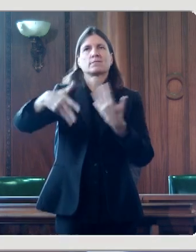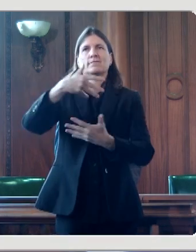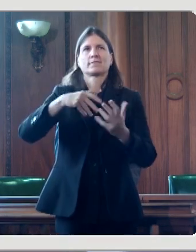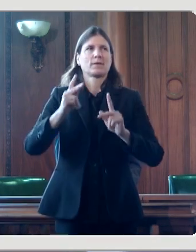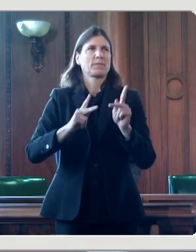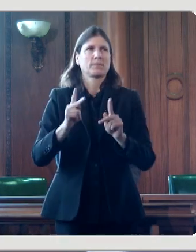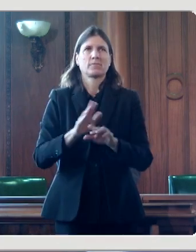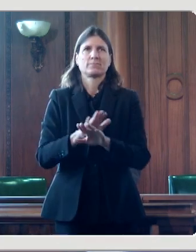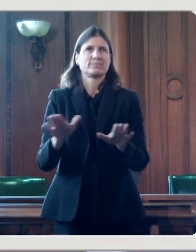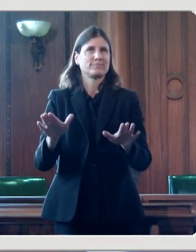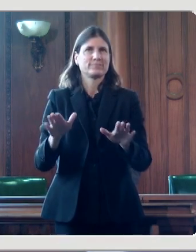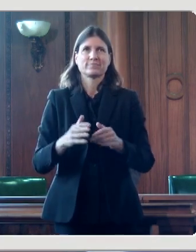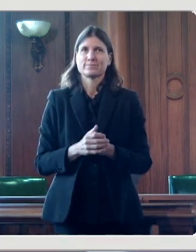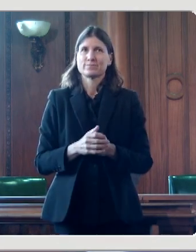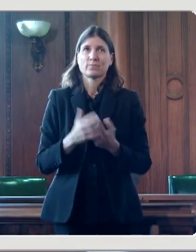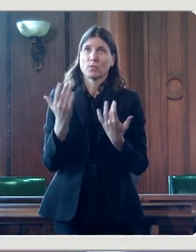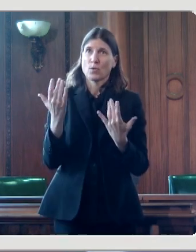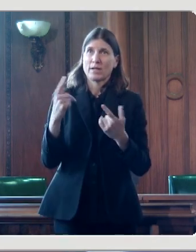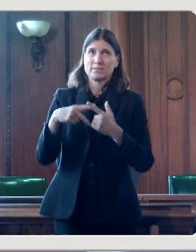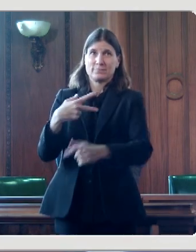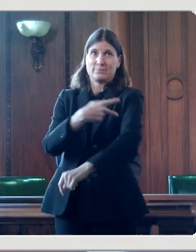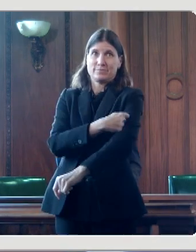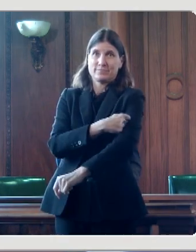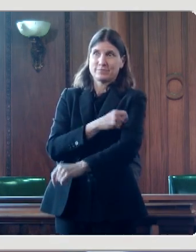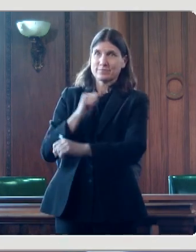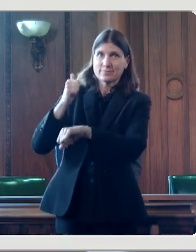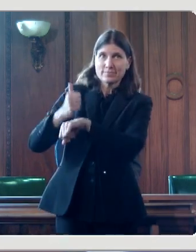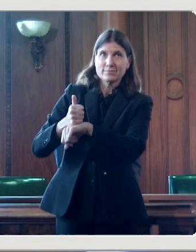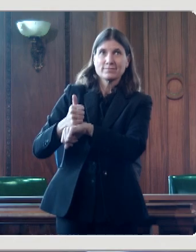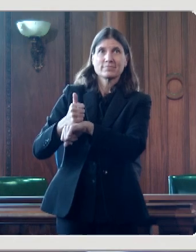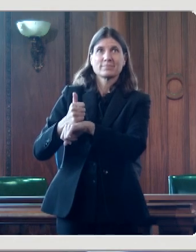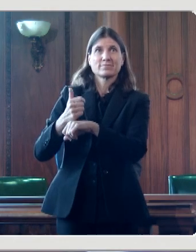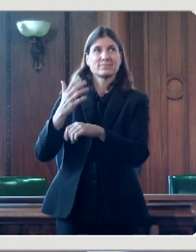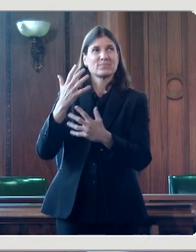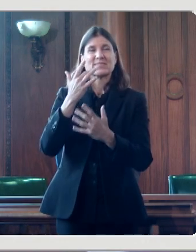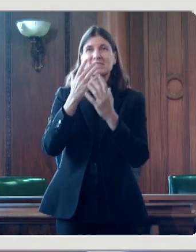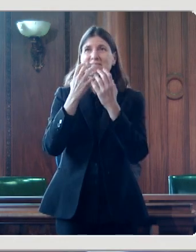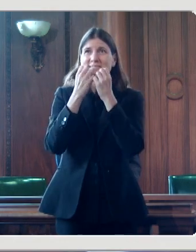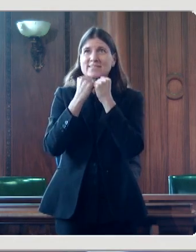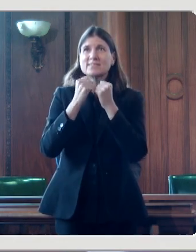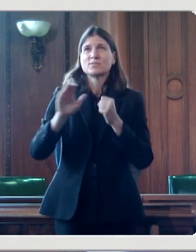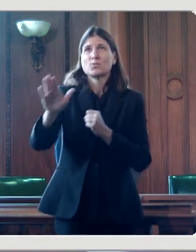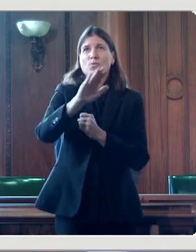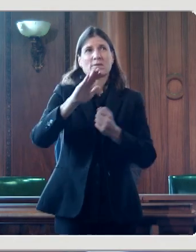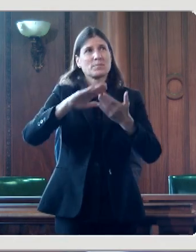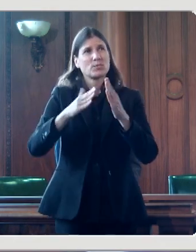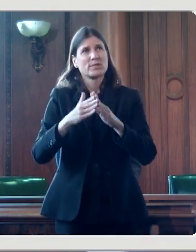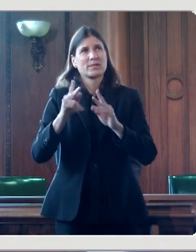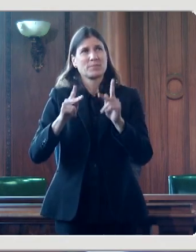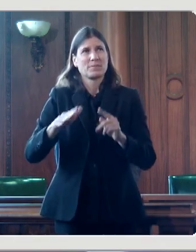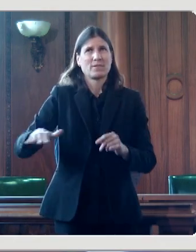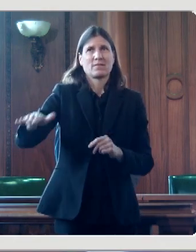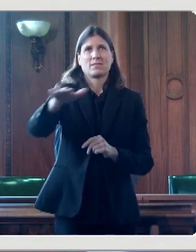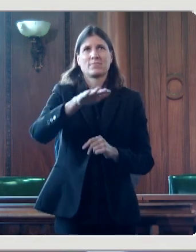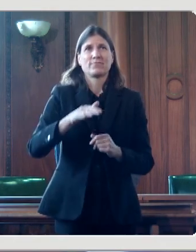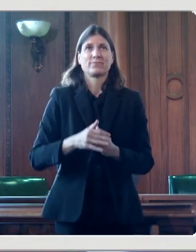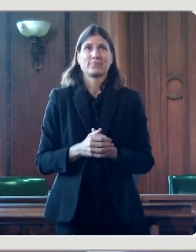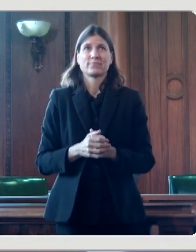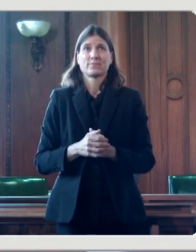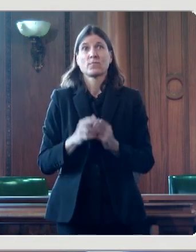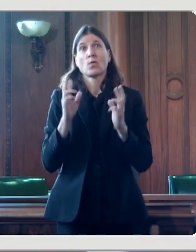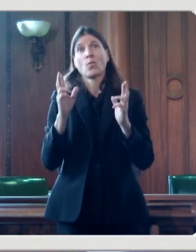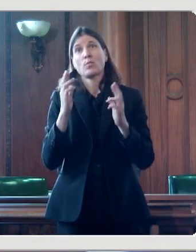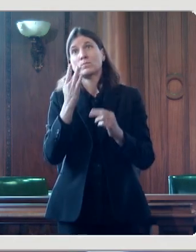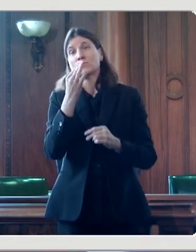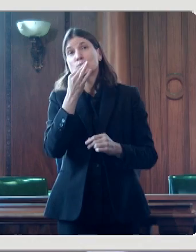those you love through COVID. And hopefully we can get everybody to the point where they're vaccinated and we can say